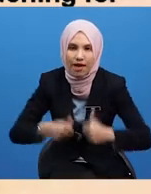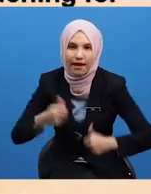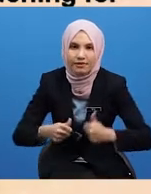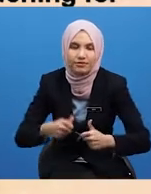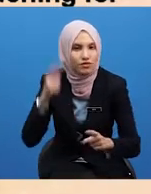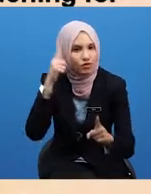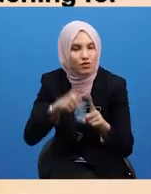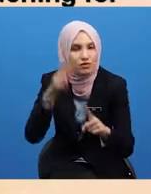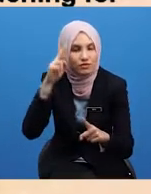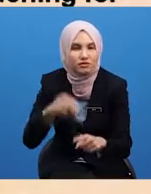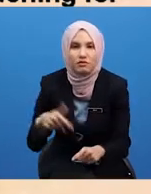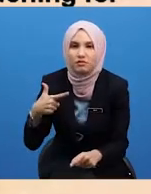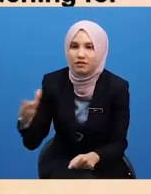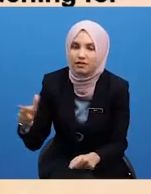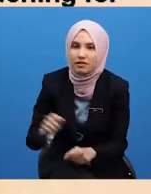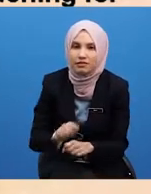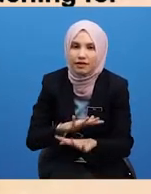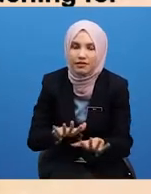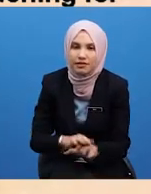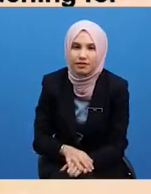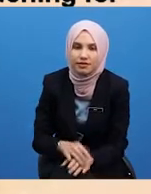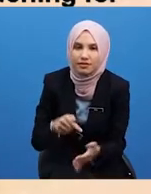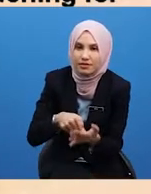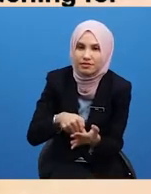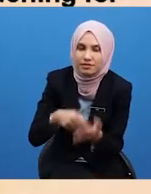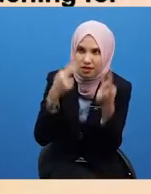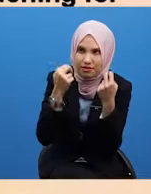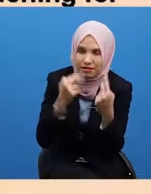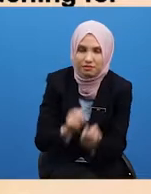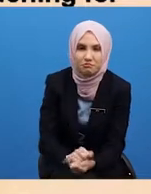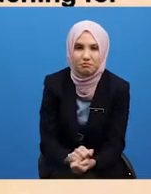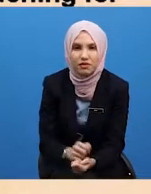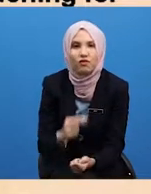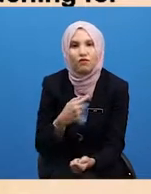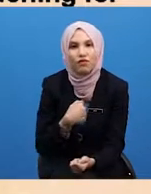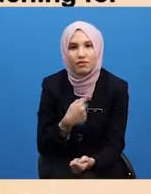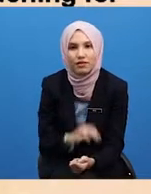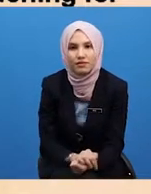feel very lonely, and this is saddening for me.